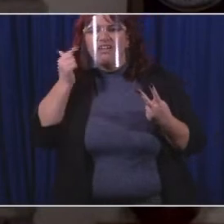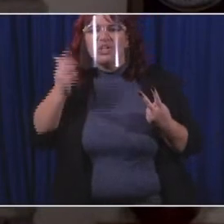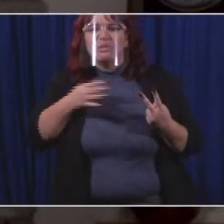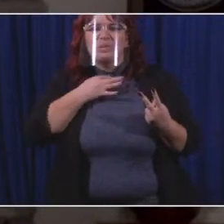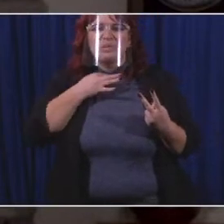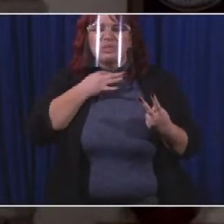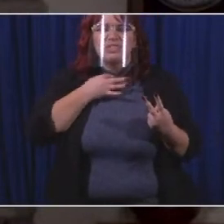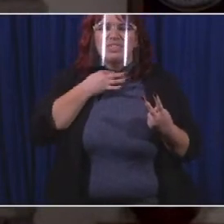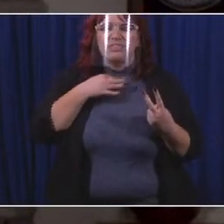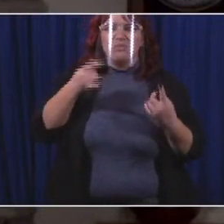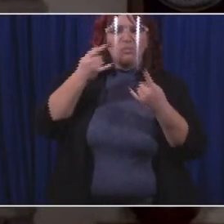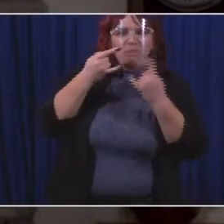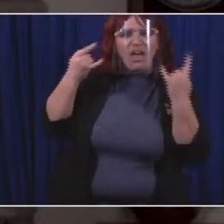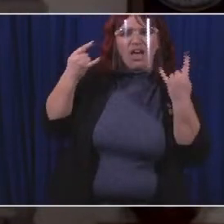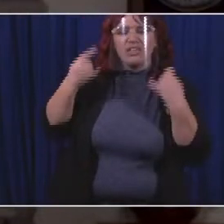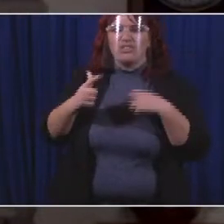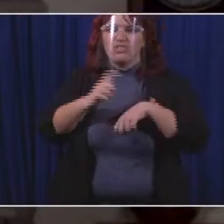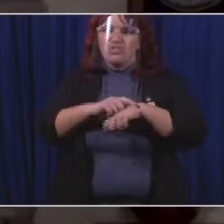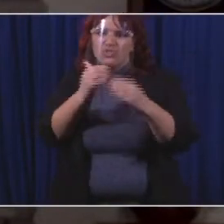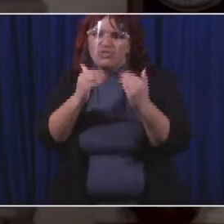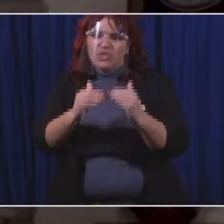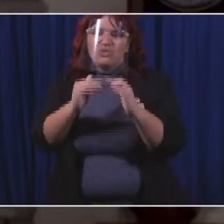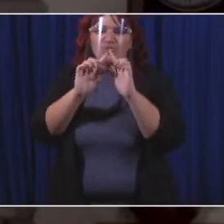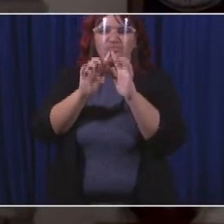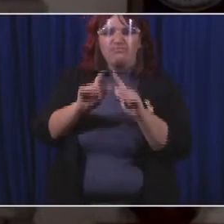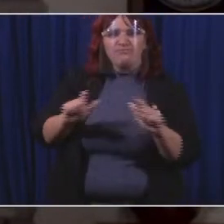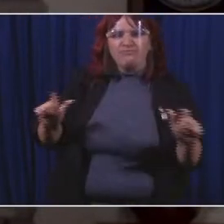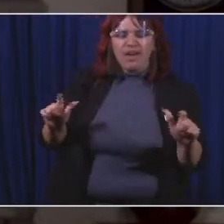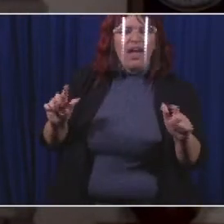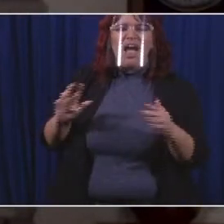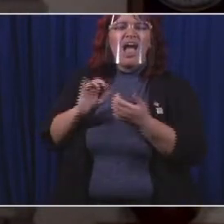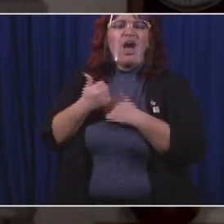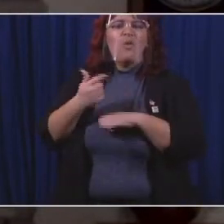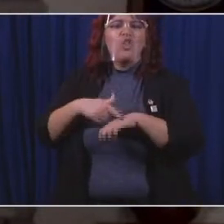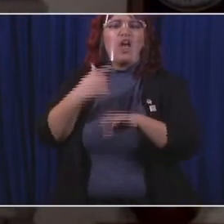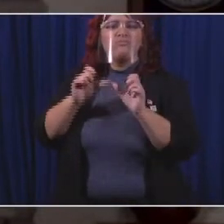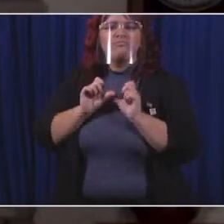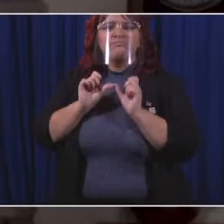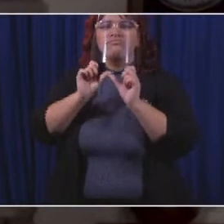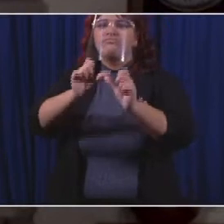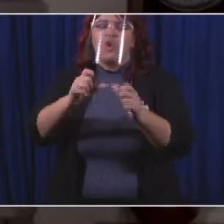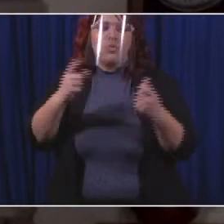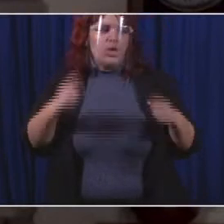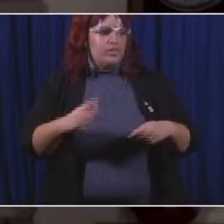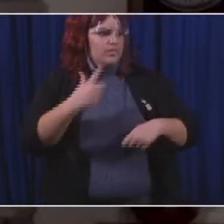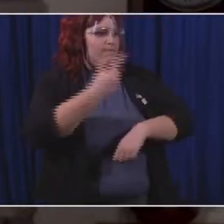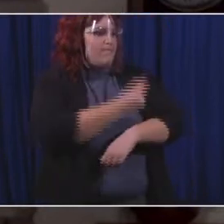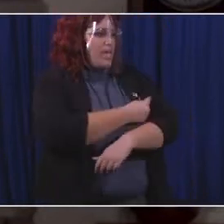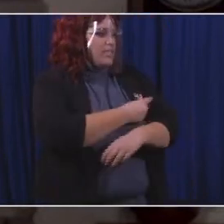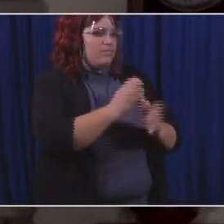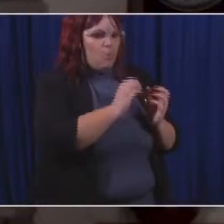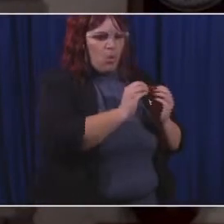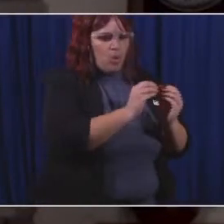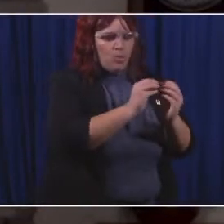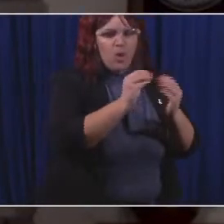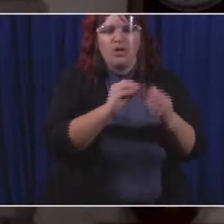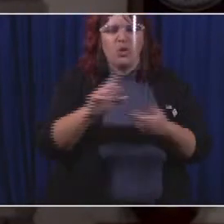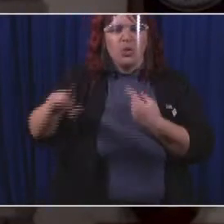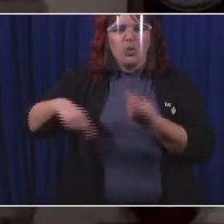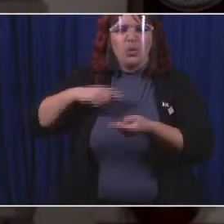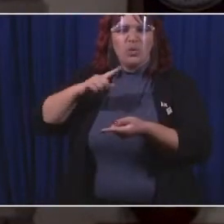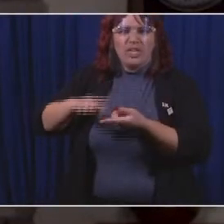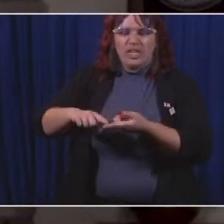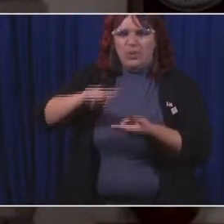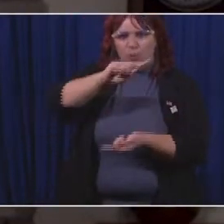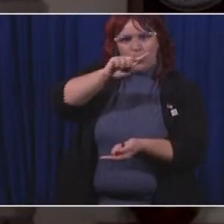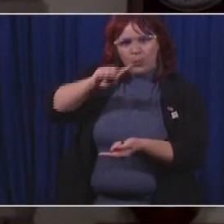to continue after we roll out the majority of the vaccine distributions? What's the plan for maybe rolling those back, and how do you plan to measure